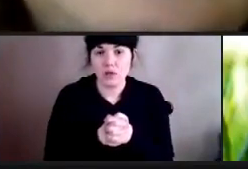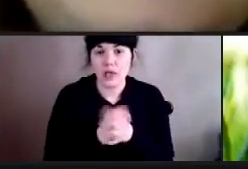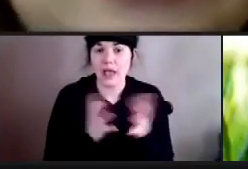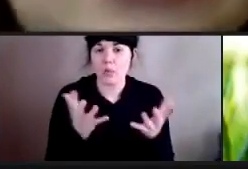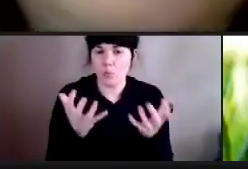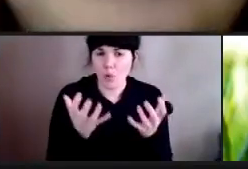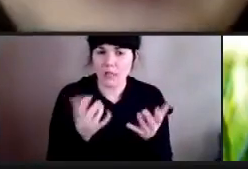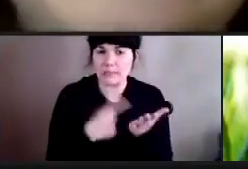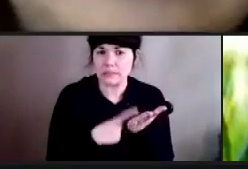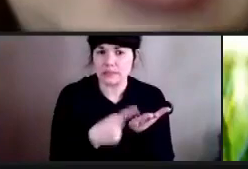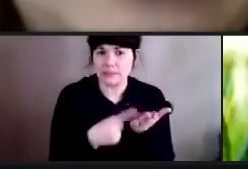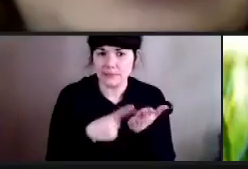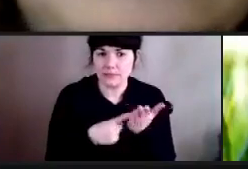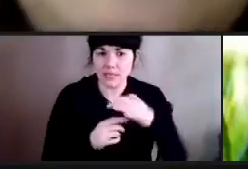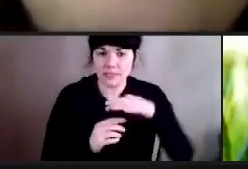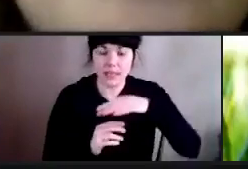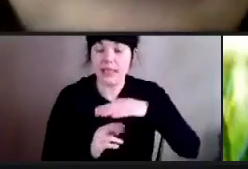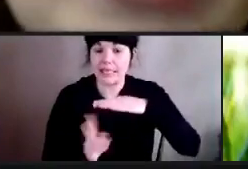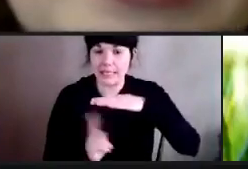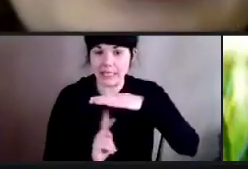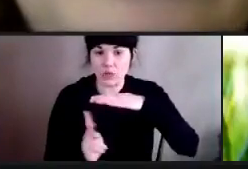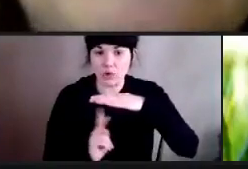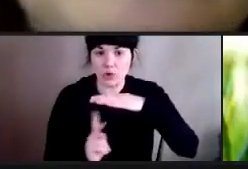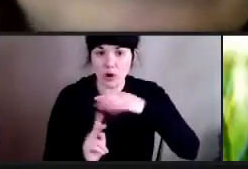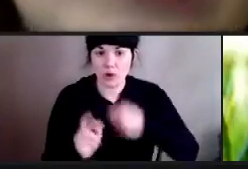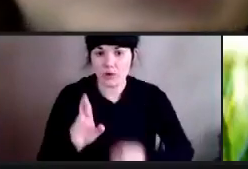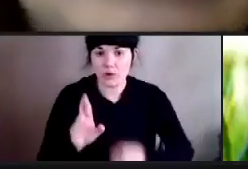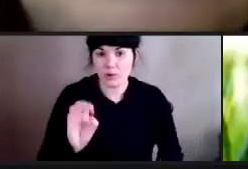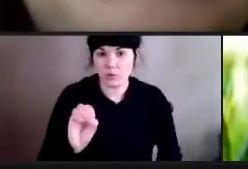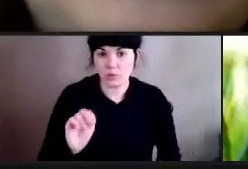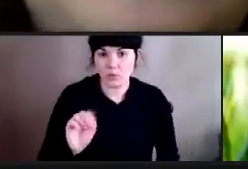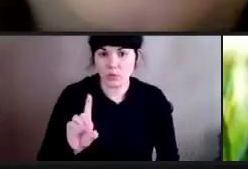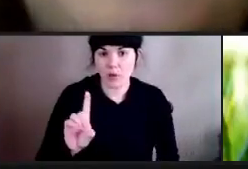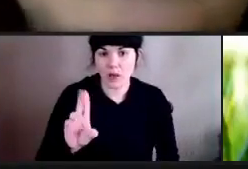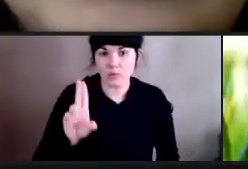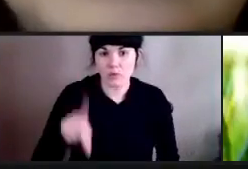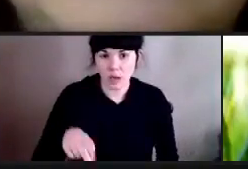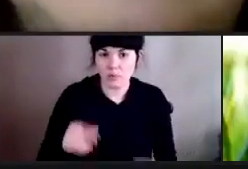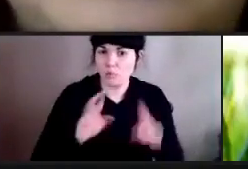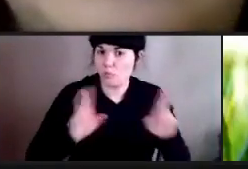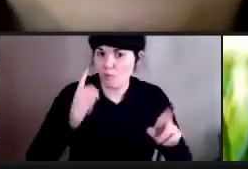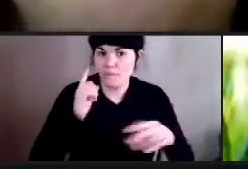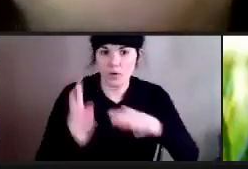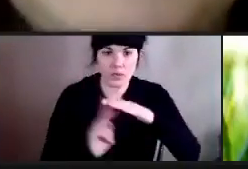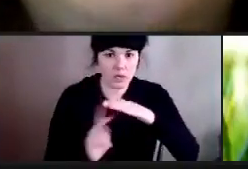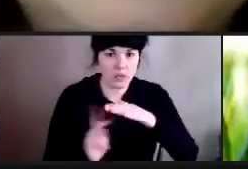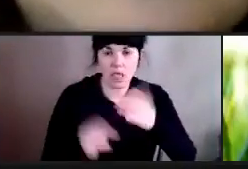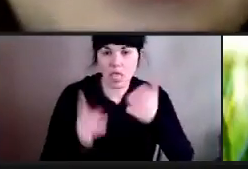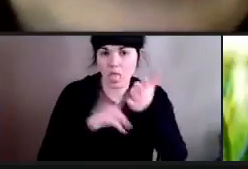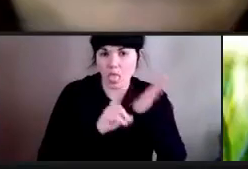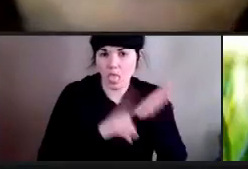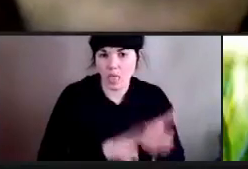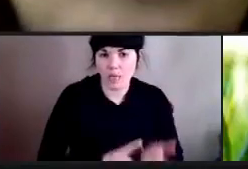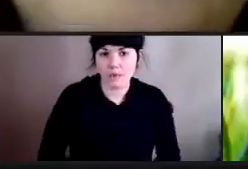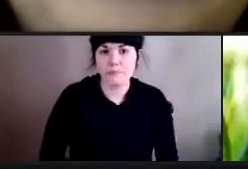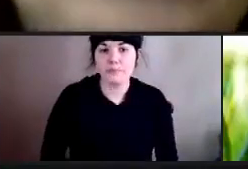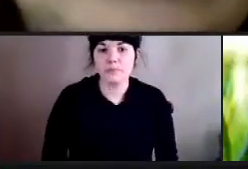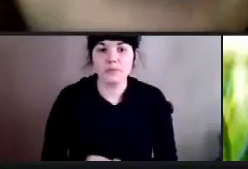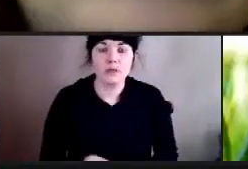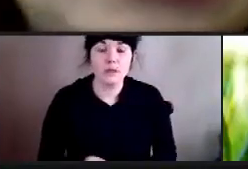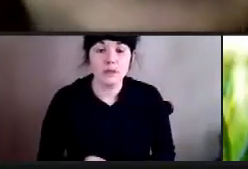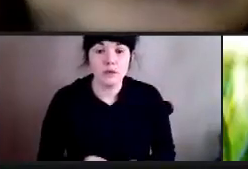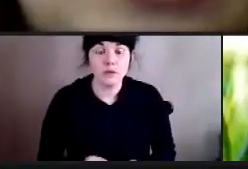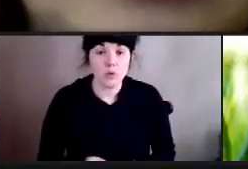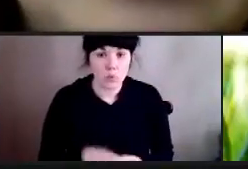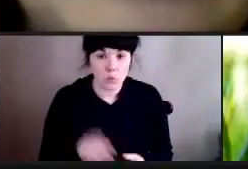Because we know in looking at the data where we have the largest decline in